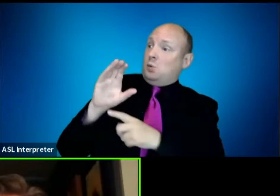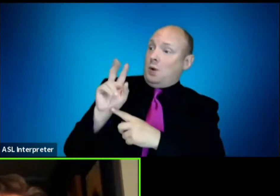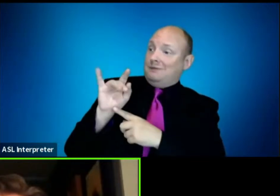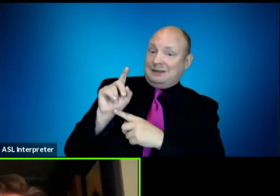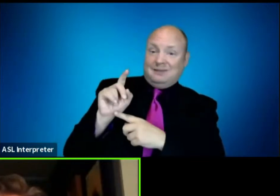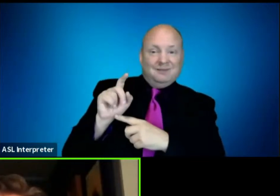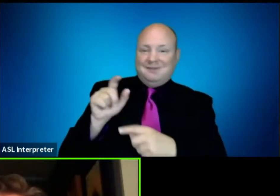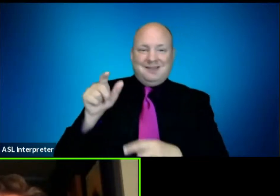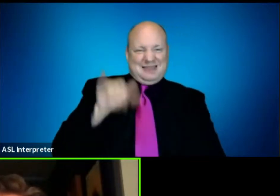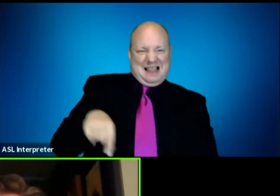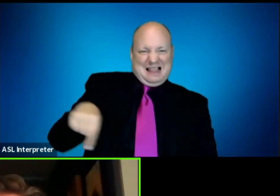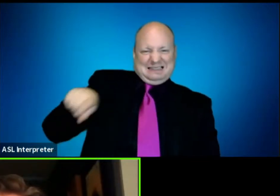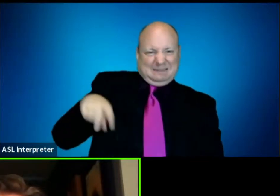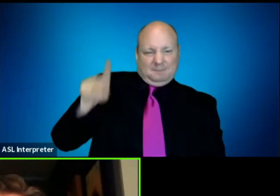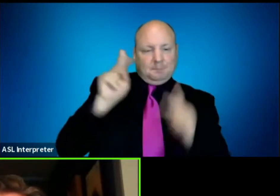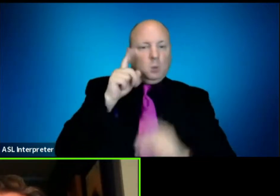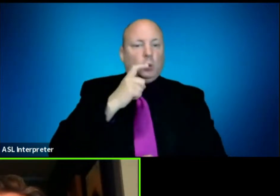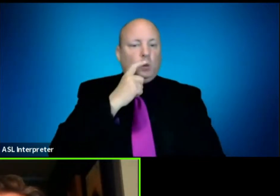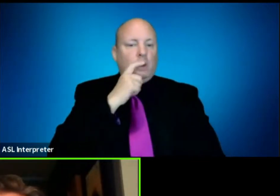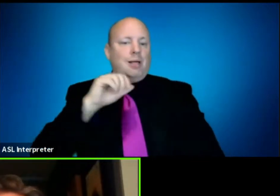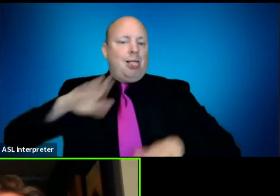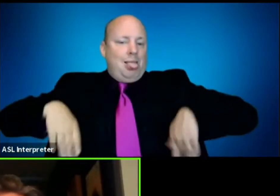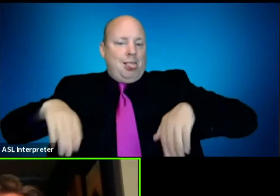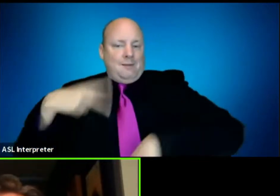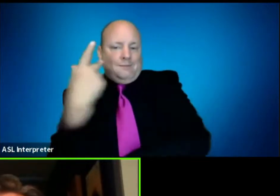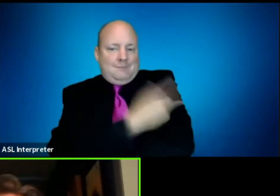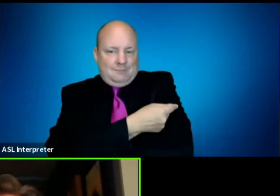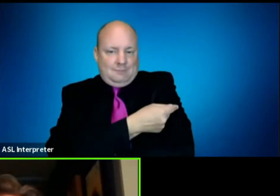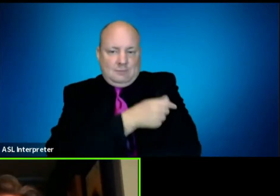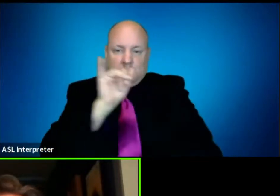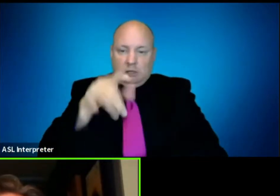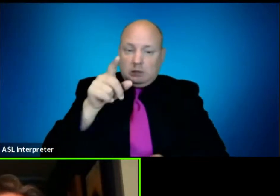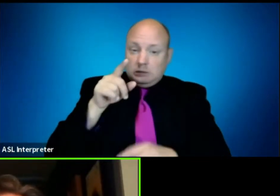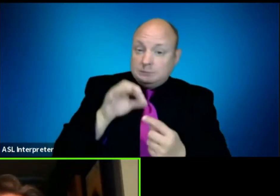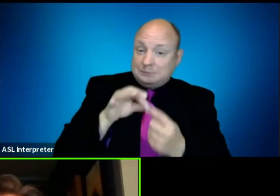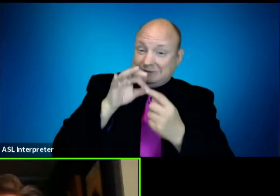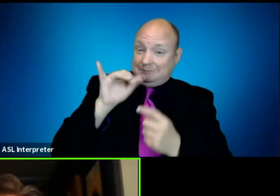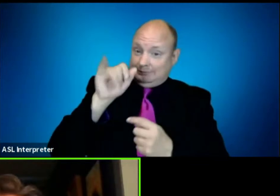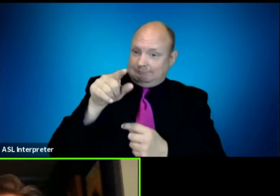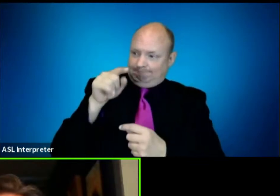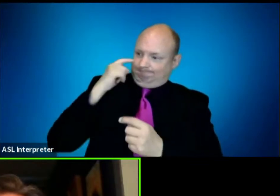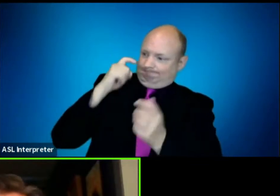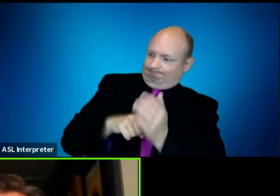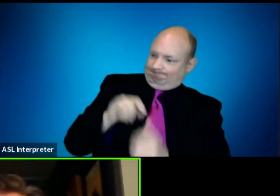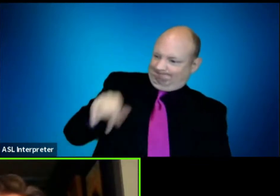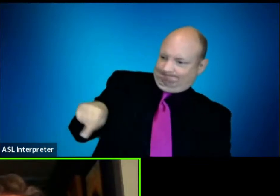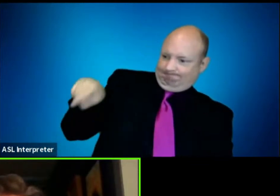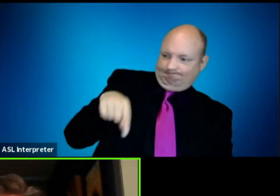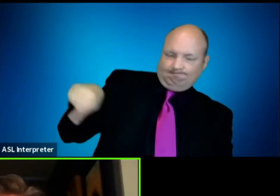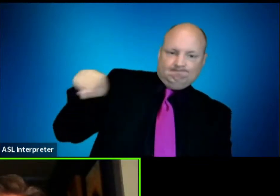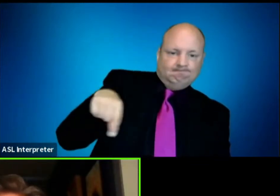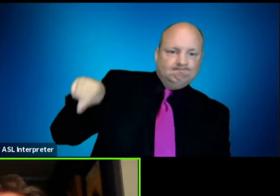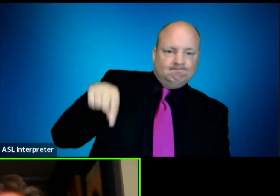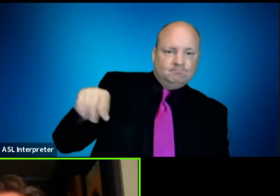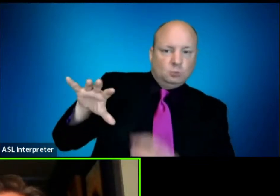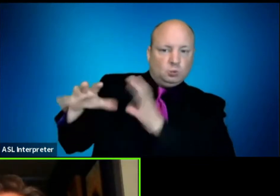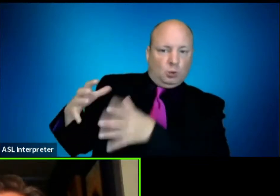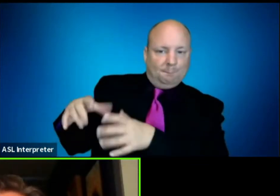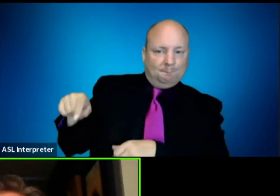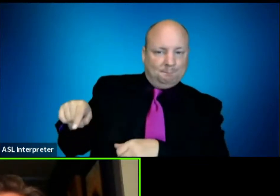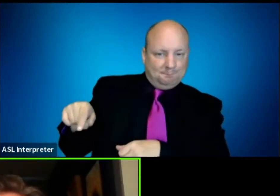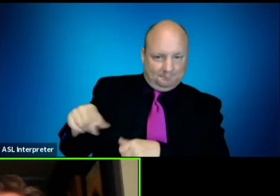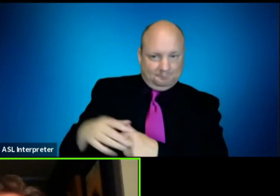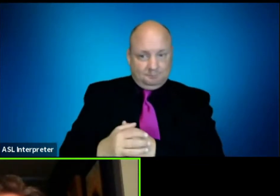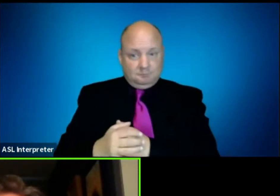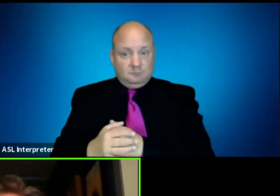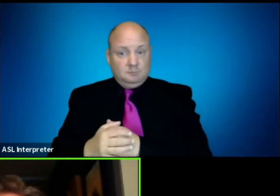vaccines we have continue to work against Delta. The other measures continue to work. But unfortunately, I know we're all tired. I know we